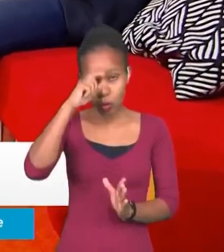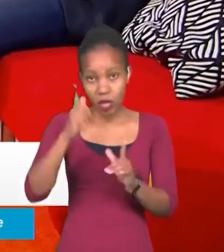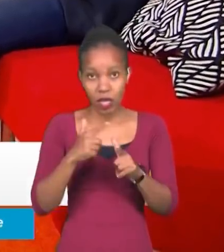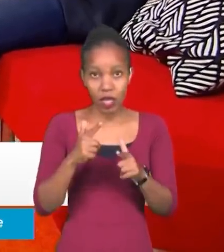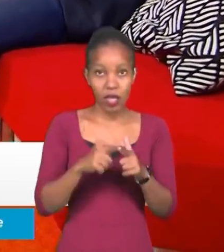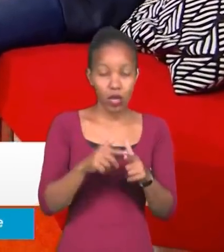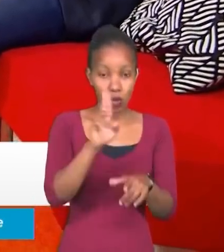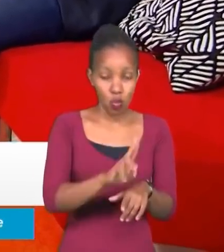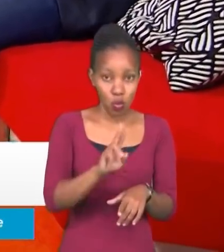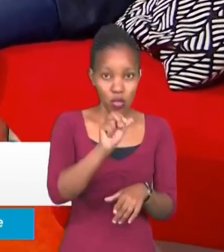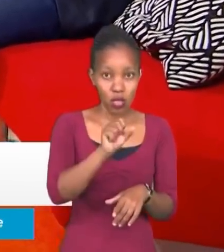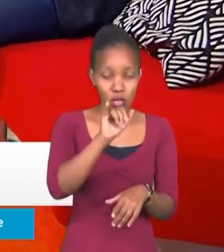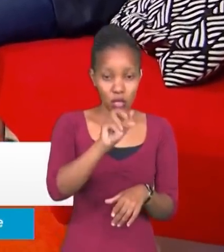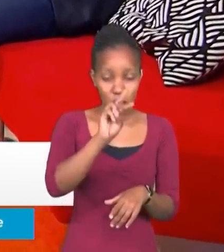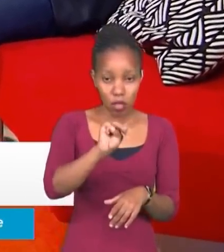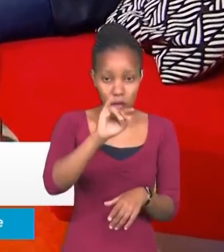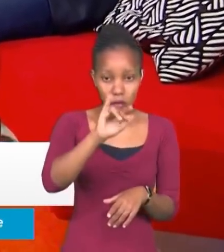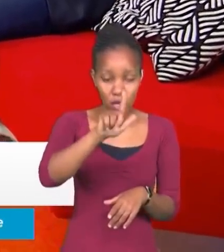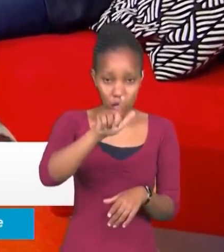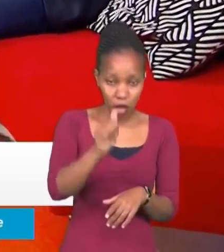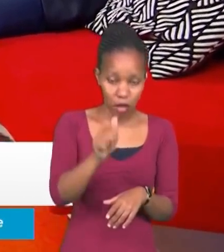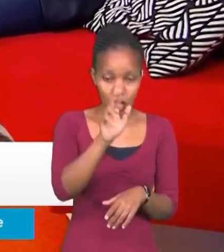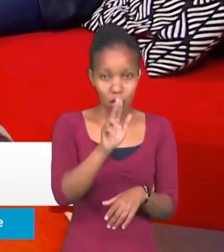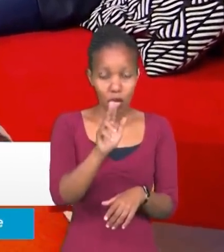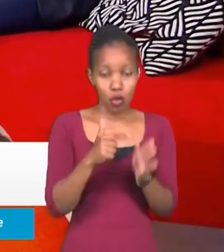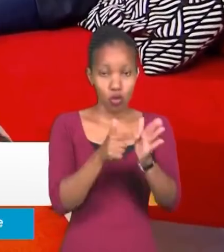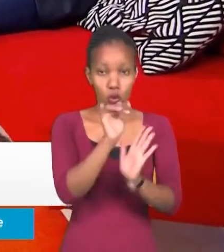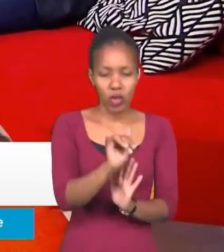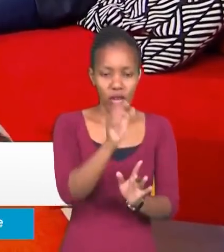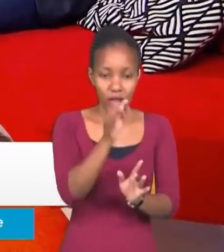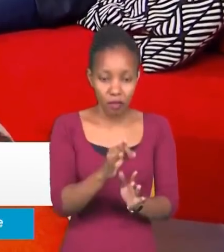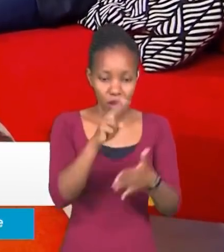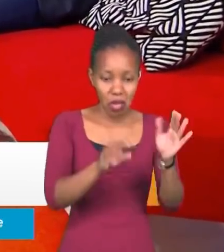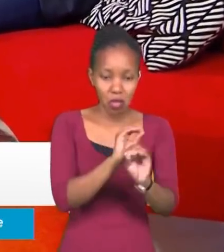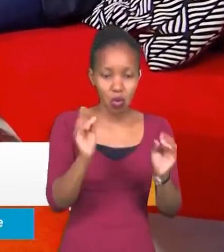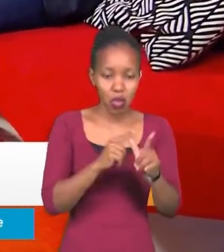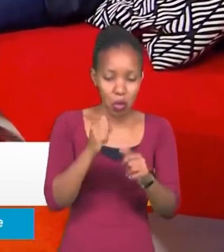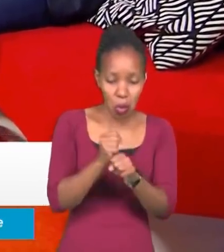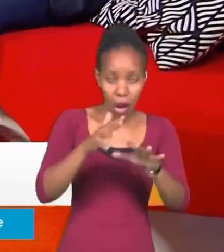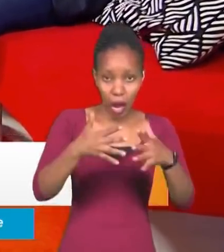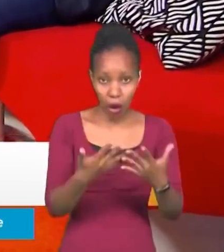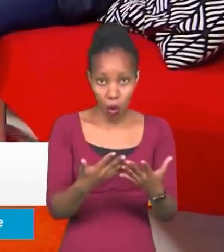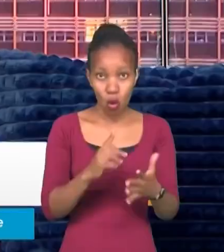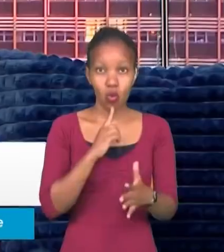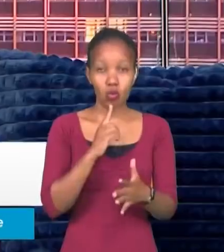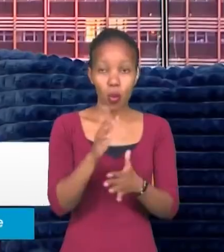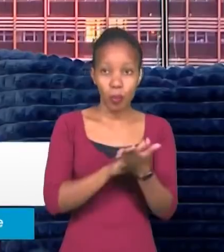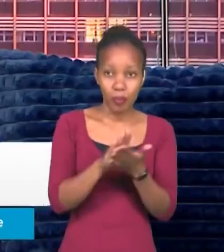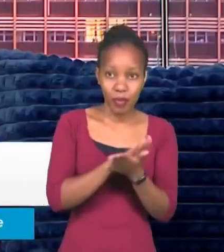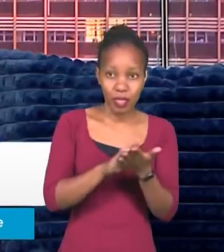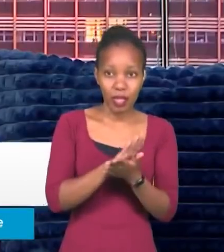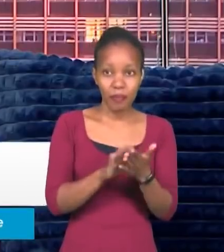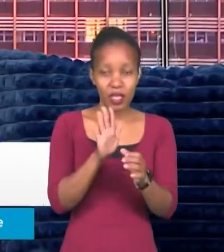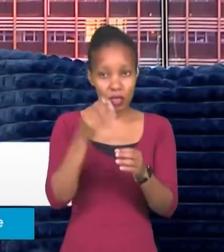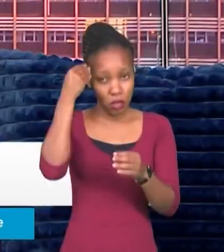to refer to that. And so if you do not read, if you do not highlight, then how else are you going to do this? And that's how you find that basically for